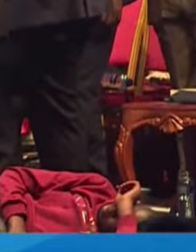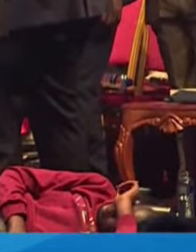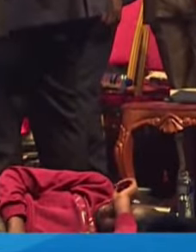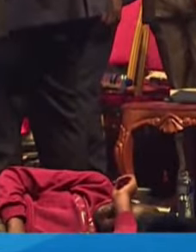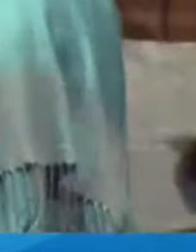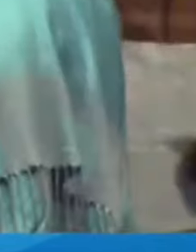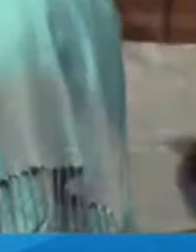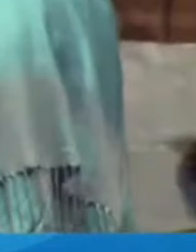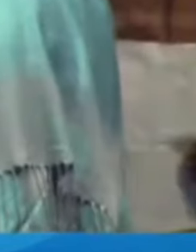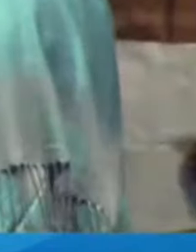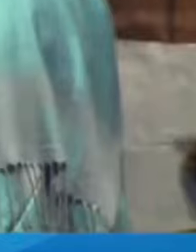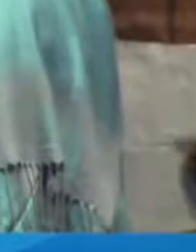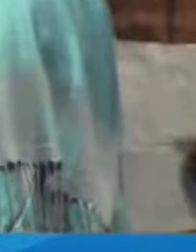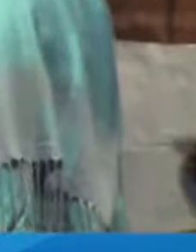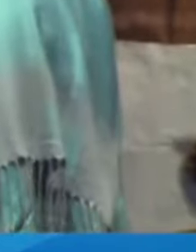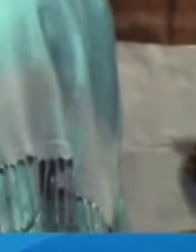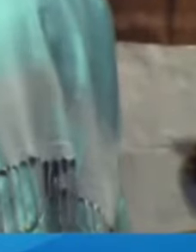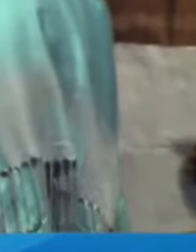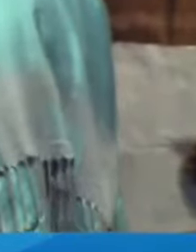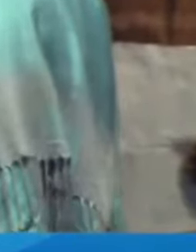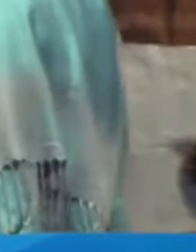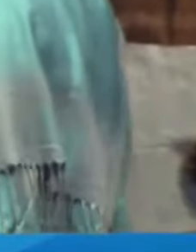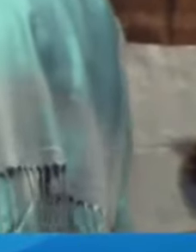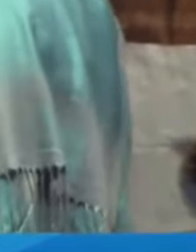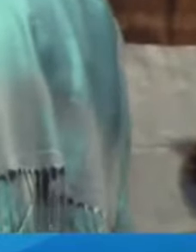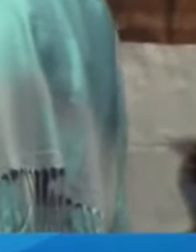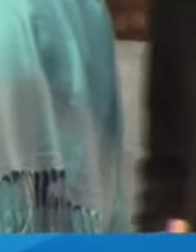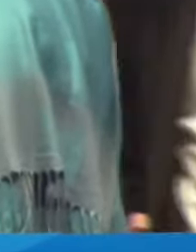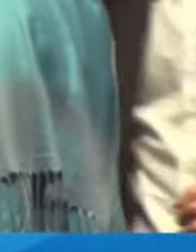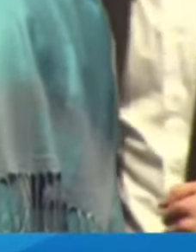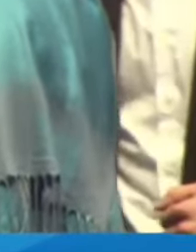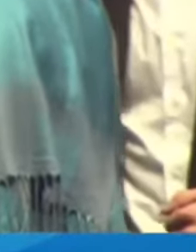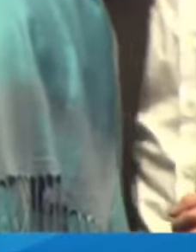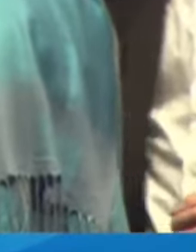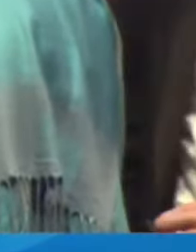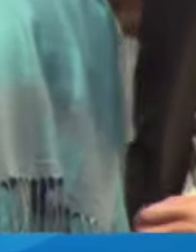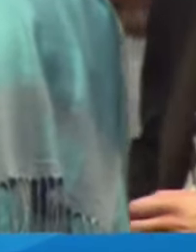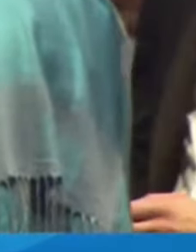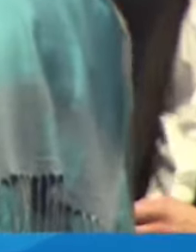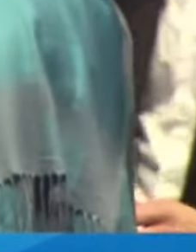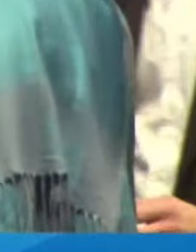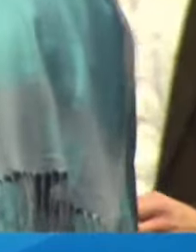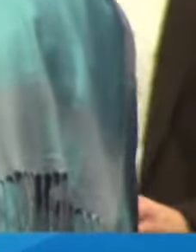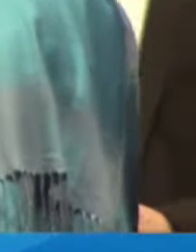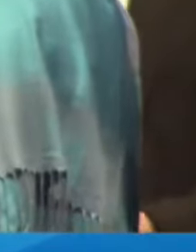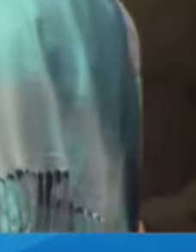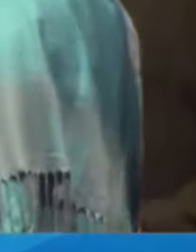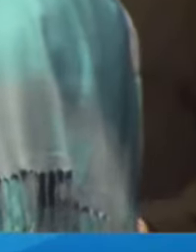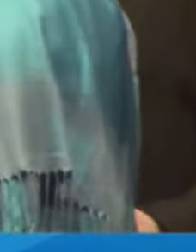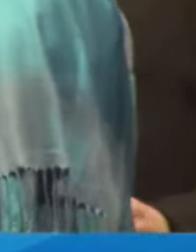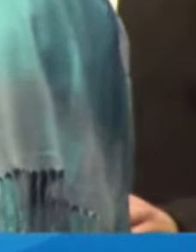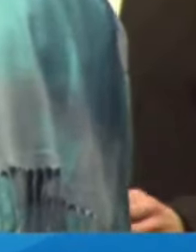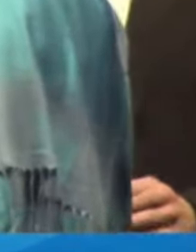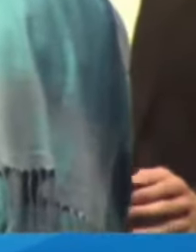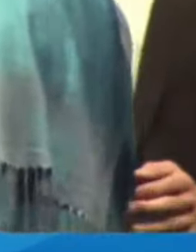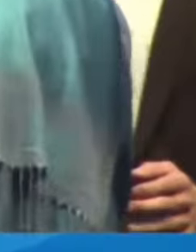talk to me Lord perfect